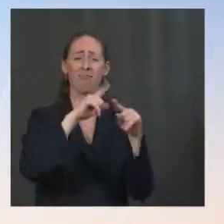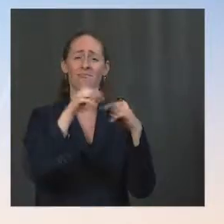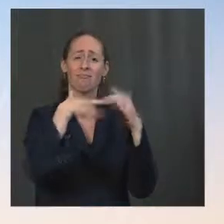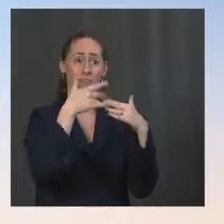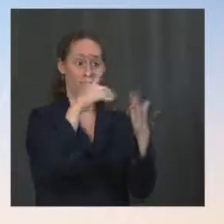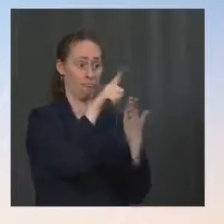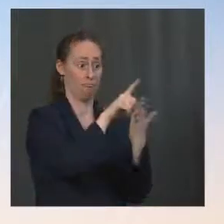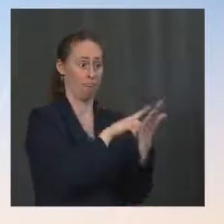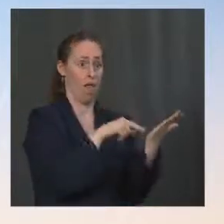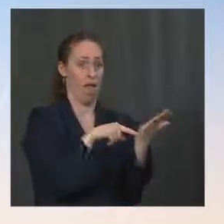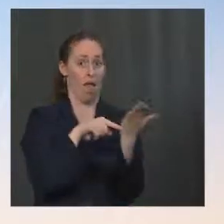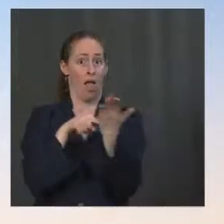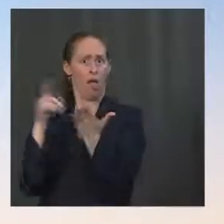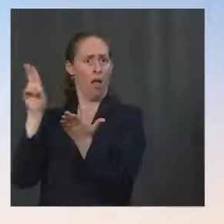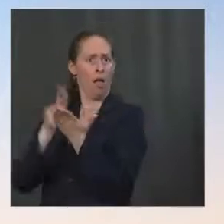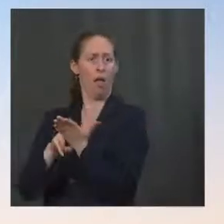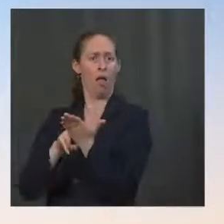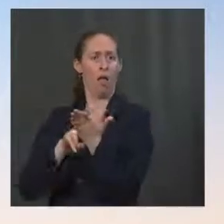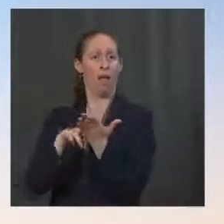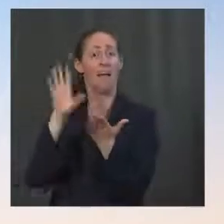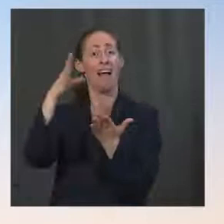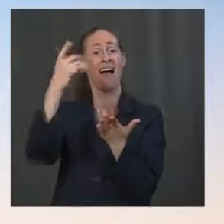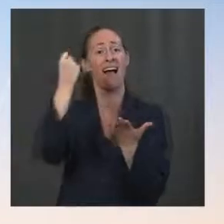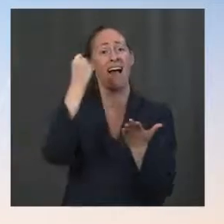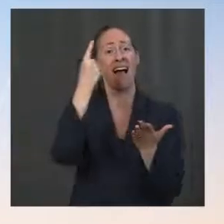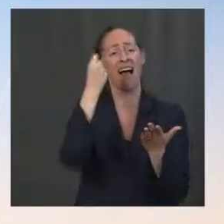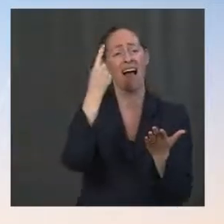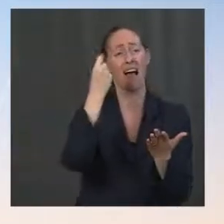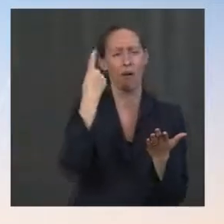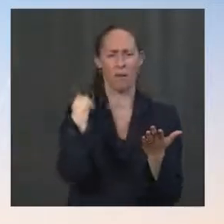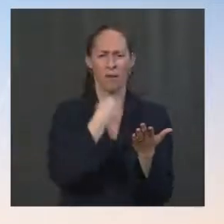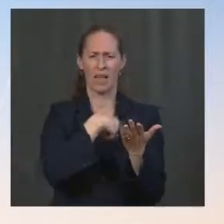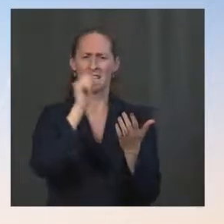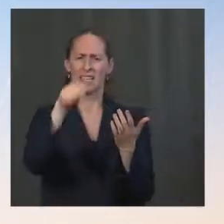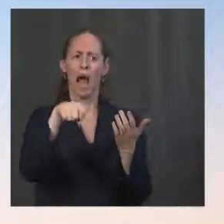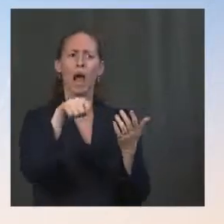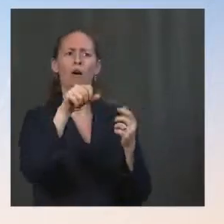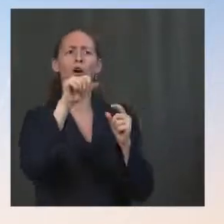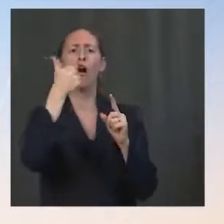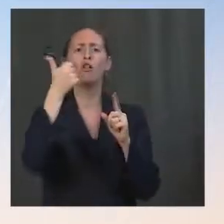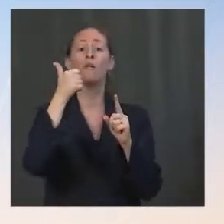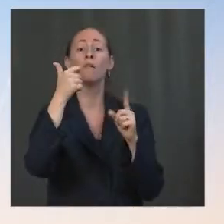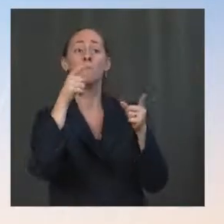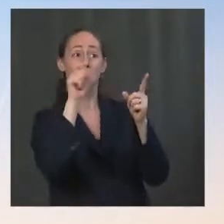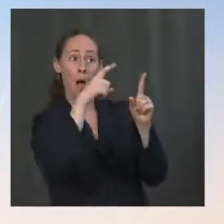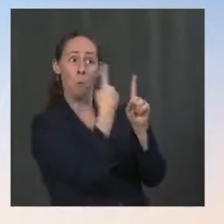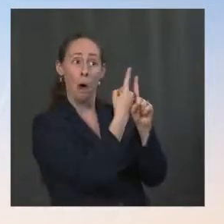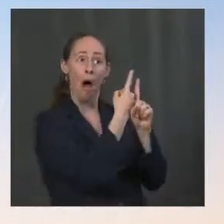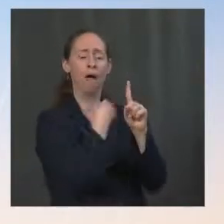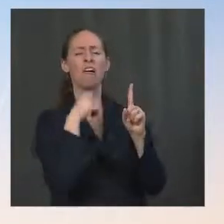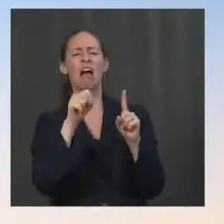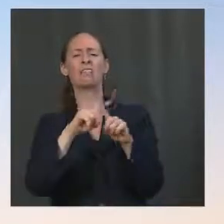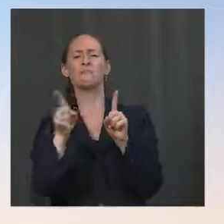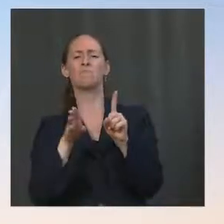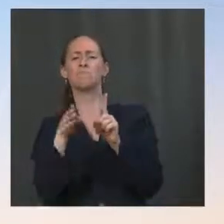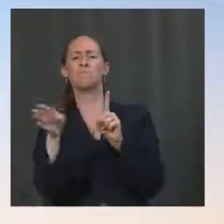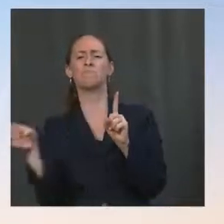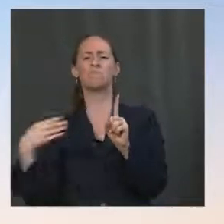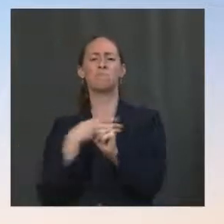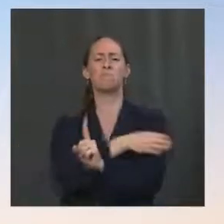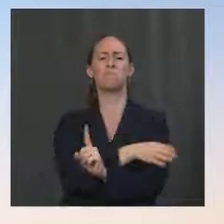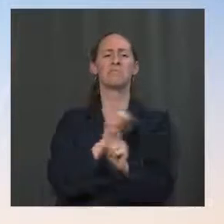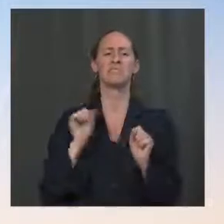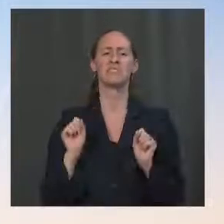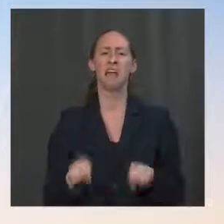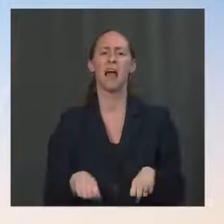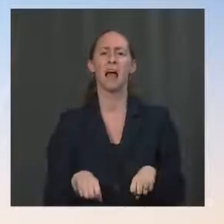to achieve the same objective, and that's what we're really pressing on, and we have the power to implement from the federal government. Friday, you usually give us a week ahead.